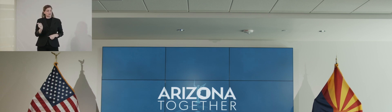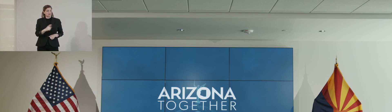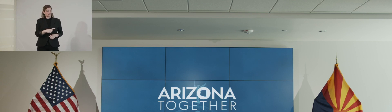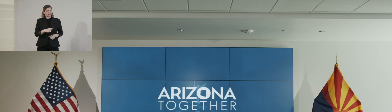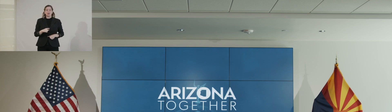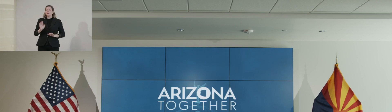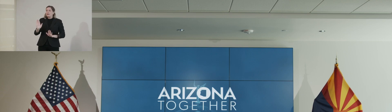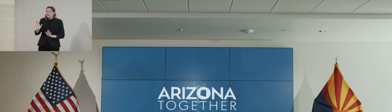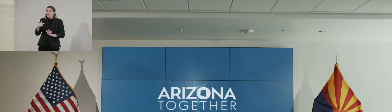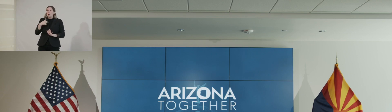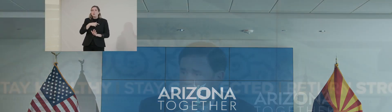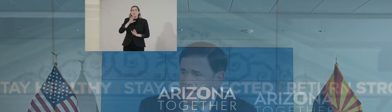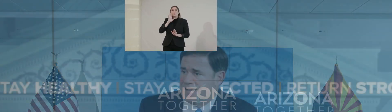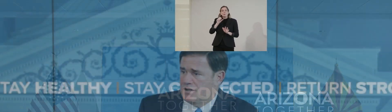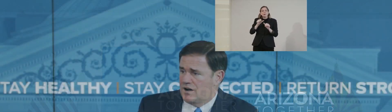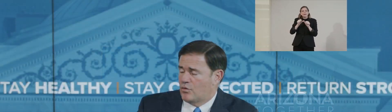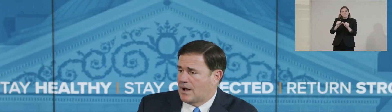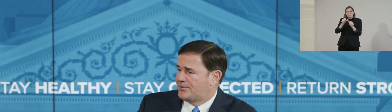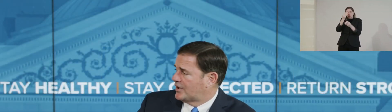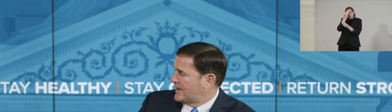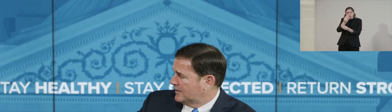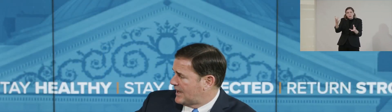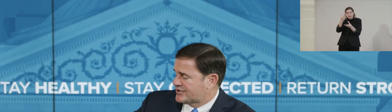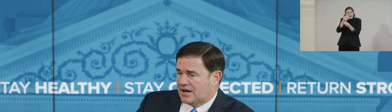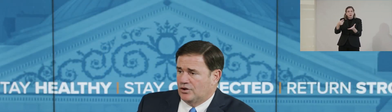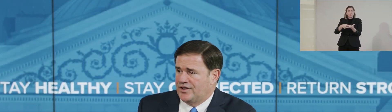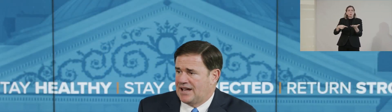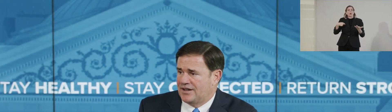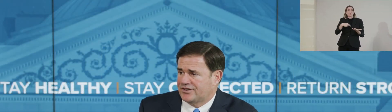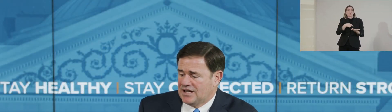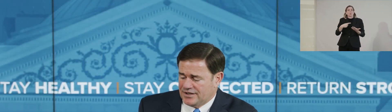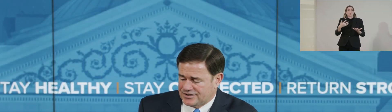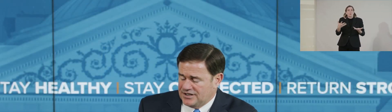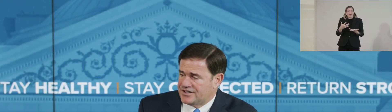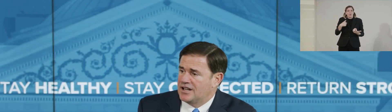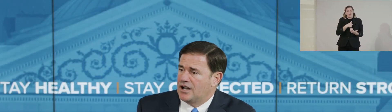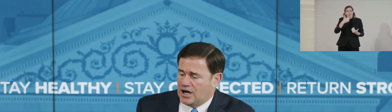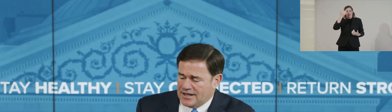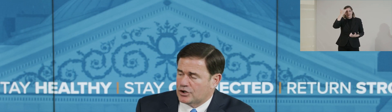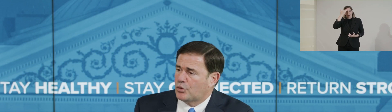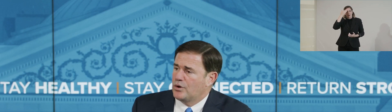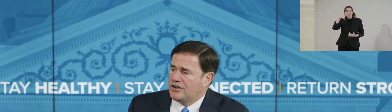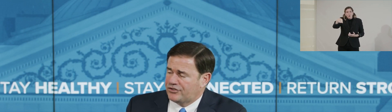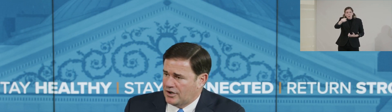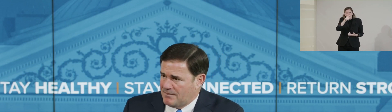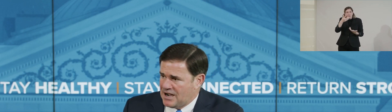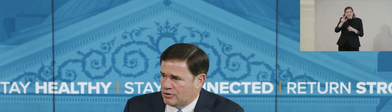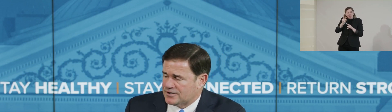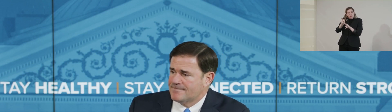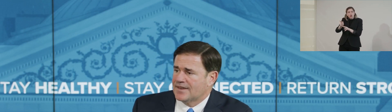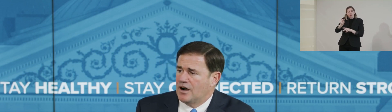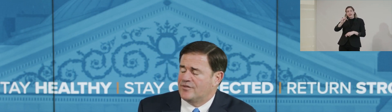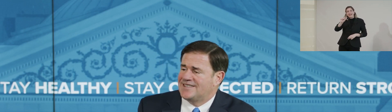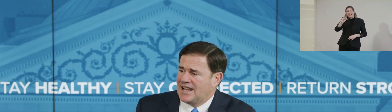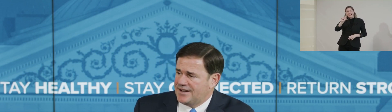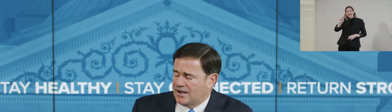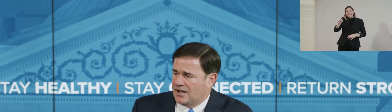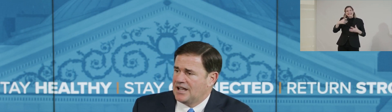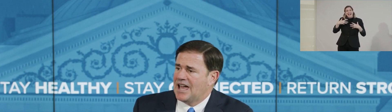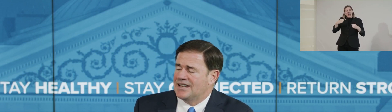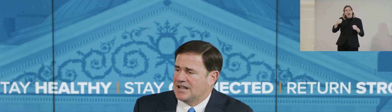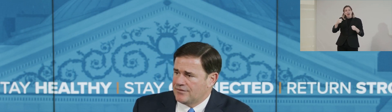been to the azhealth.gov website in the last several days sees the increased amount of